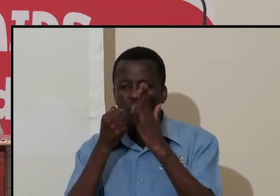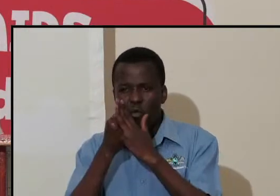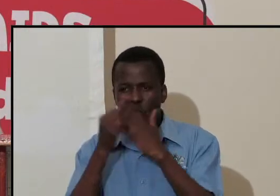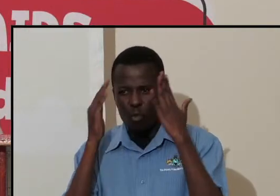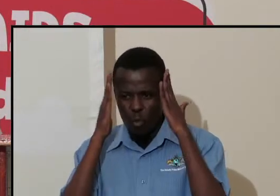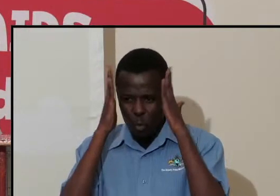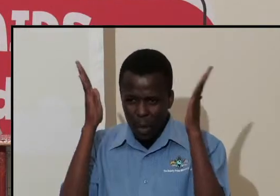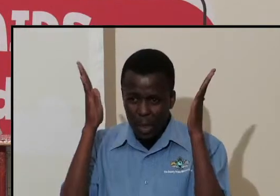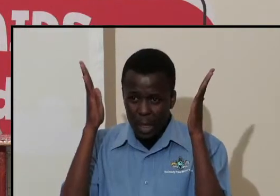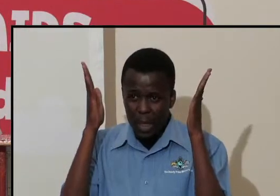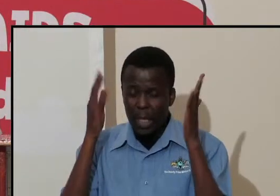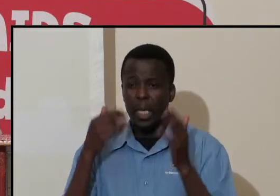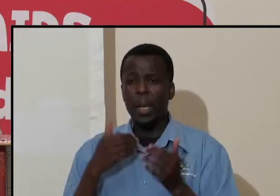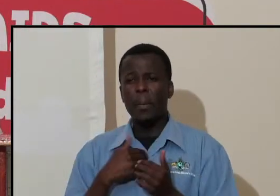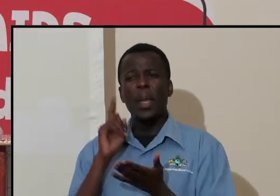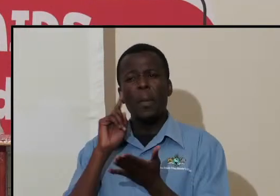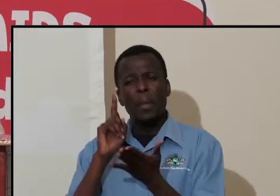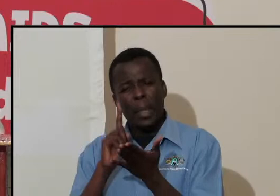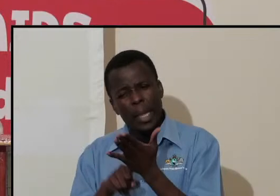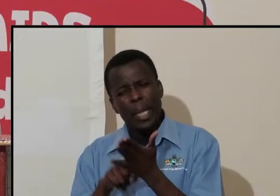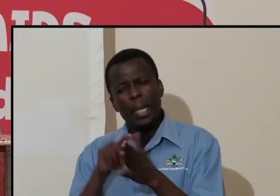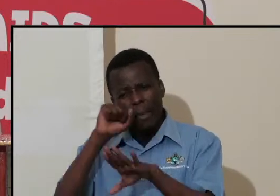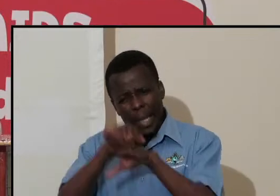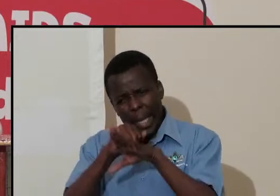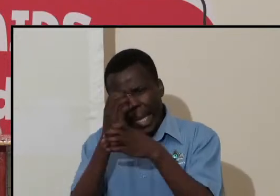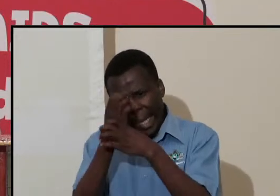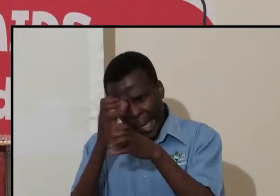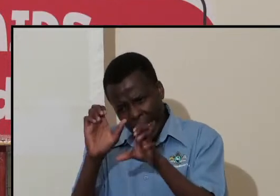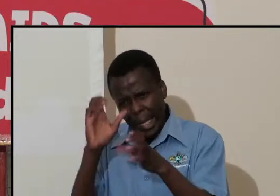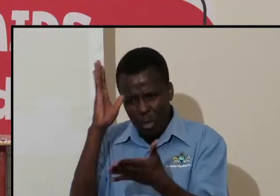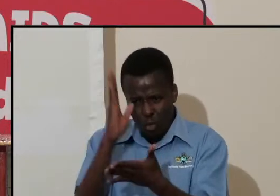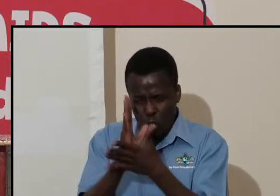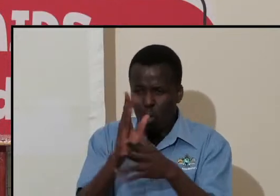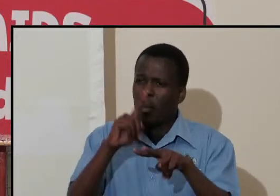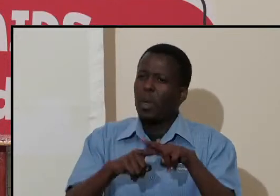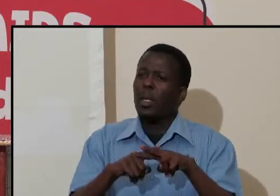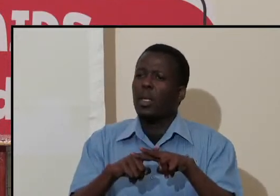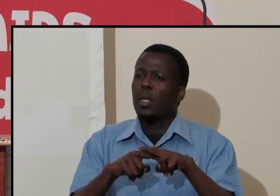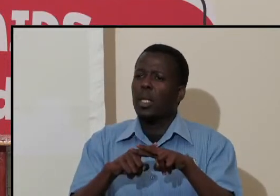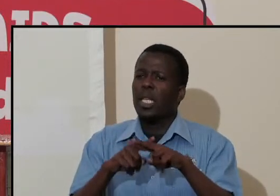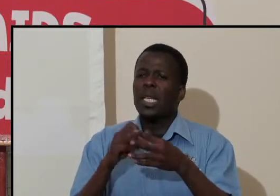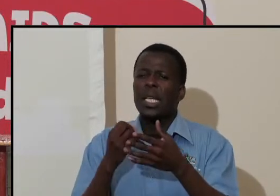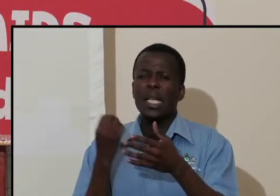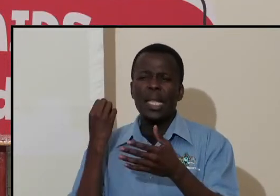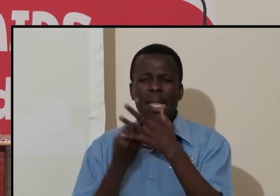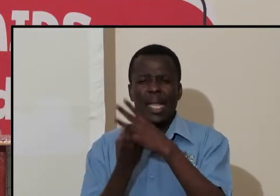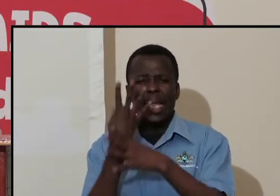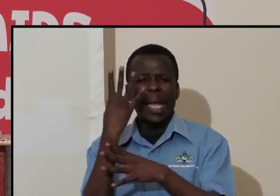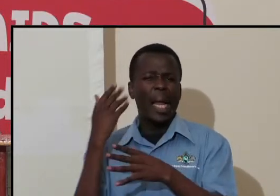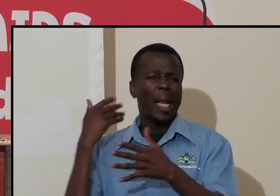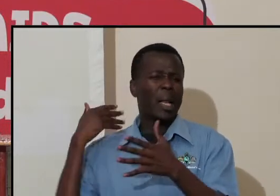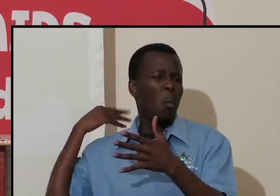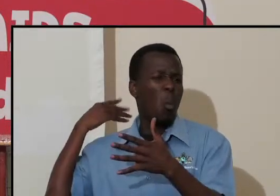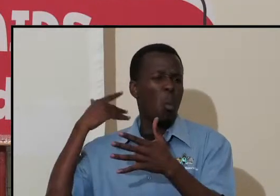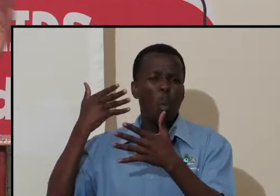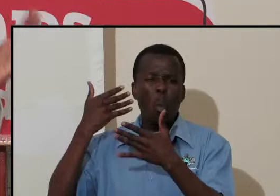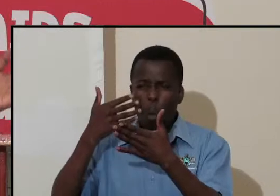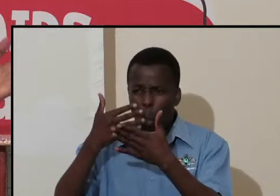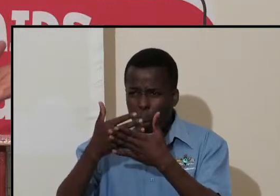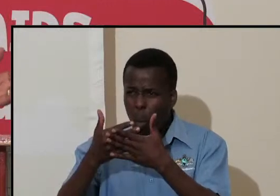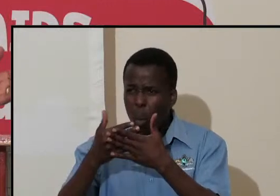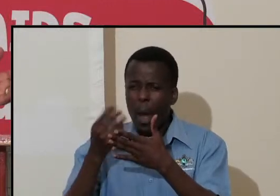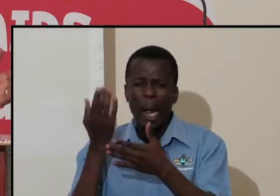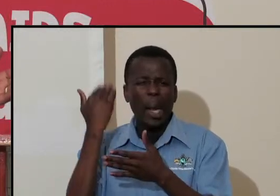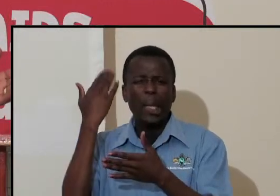country can end HIV. Look at how far we have come. We started off as a country with the